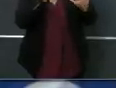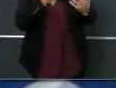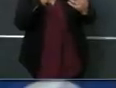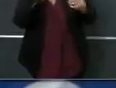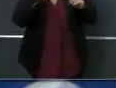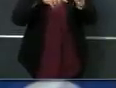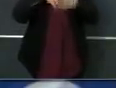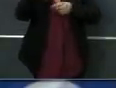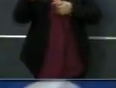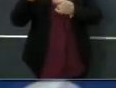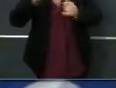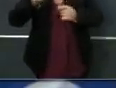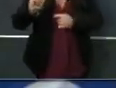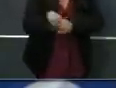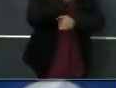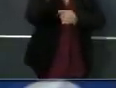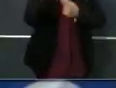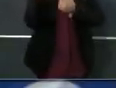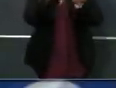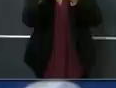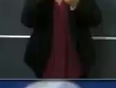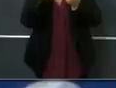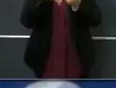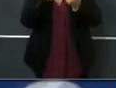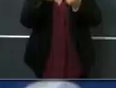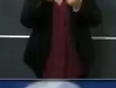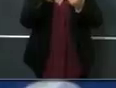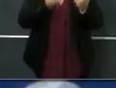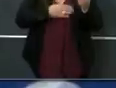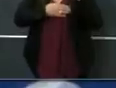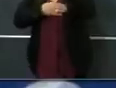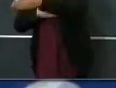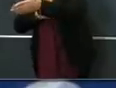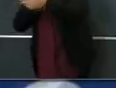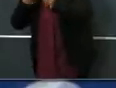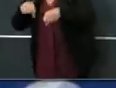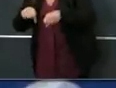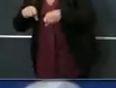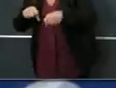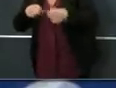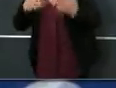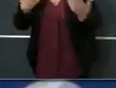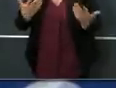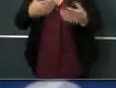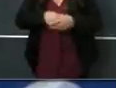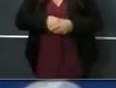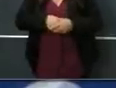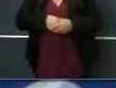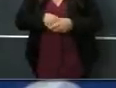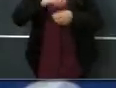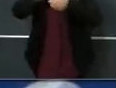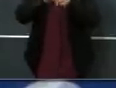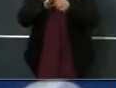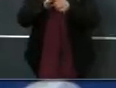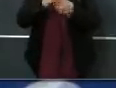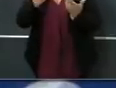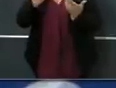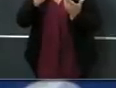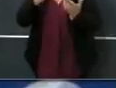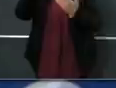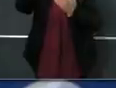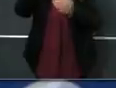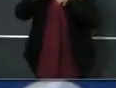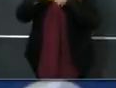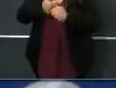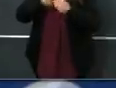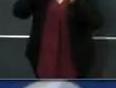to play golf and flood other areas in a neighboring county? You can't build walls. This virus knows no jurisdiction, knows no